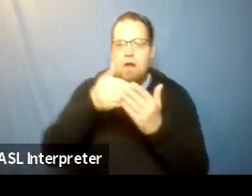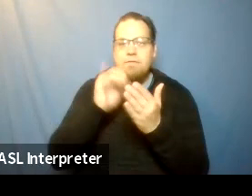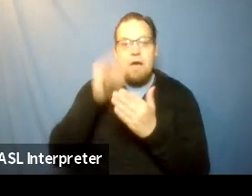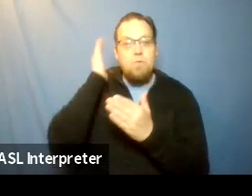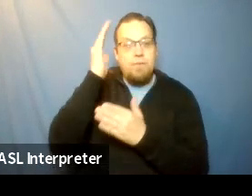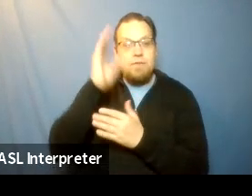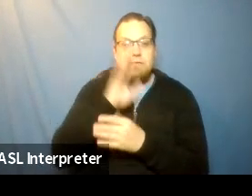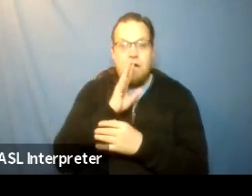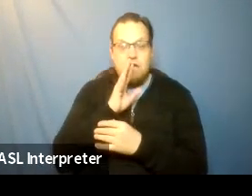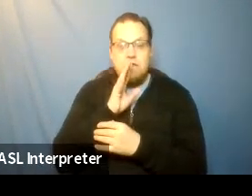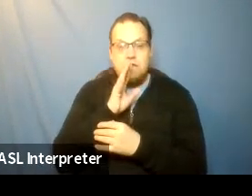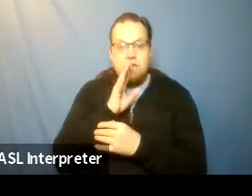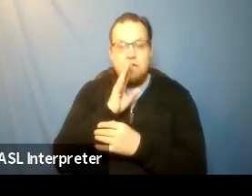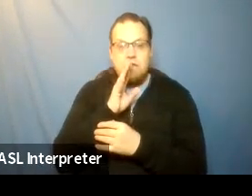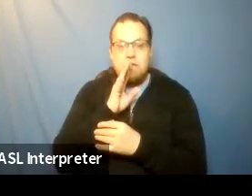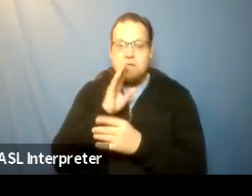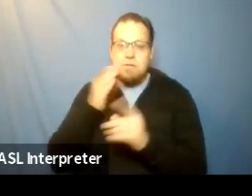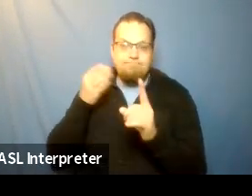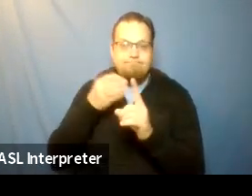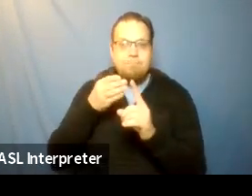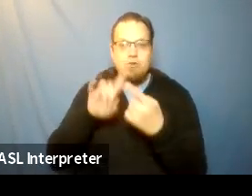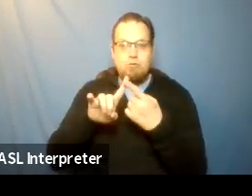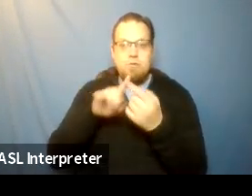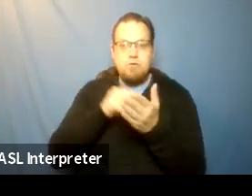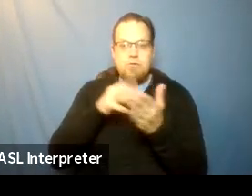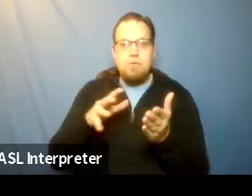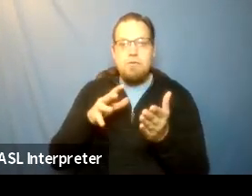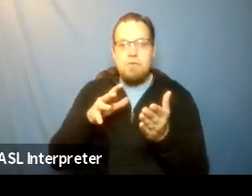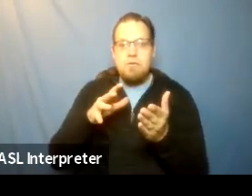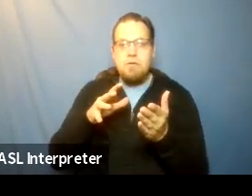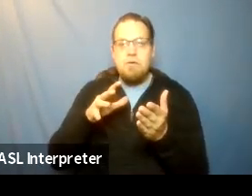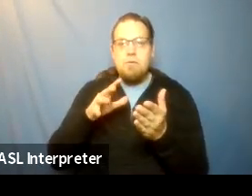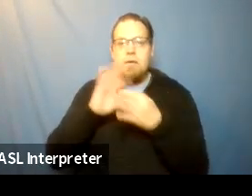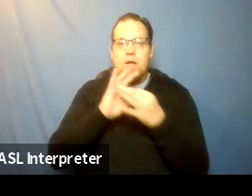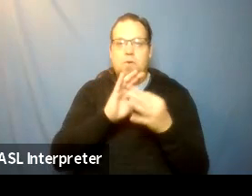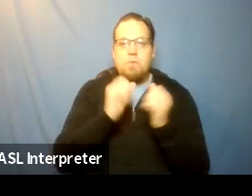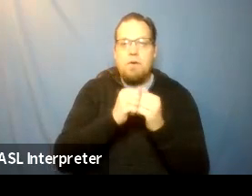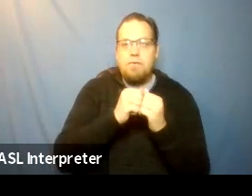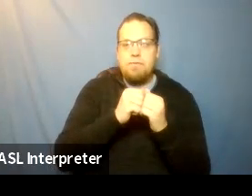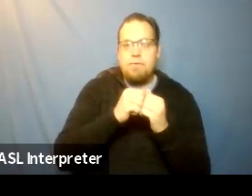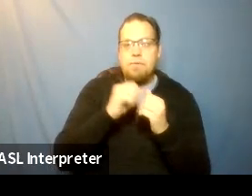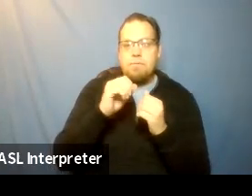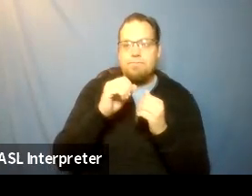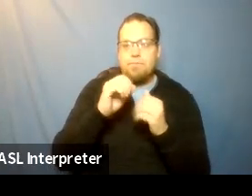taught explicitly to students in terms of orientation of how we're going to do this and do it safely.